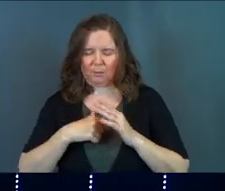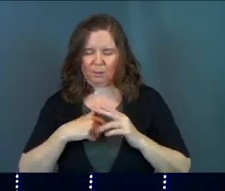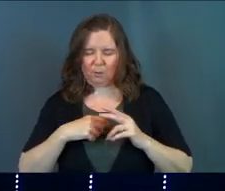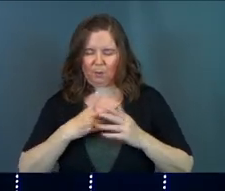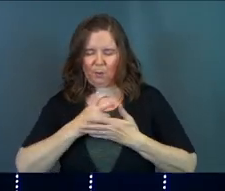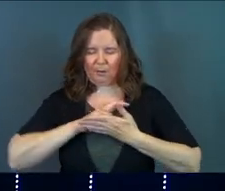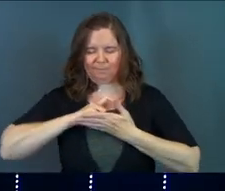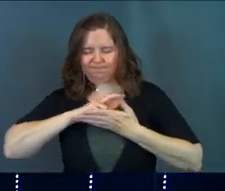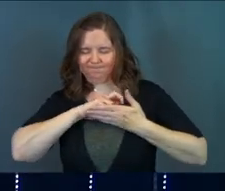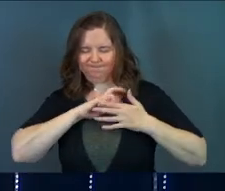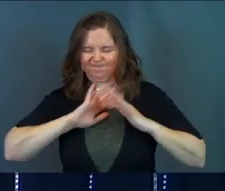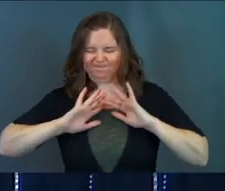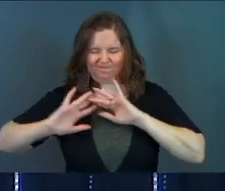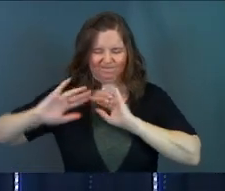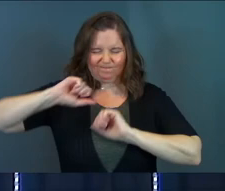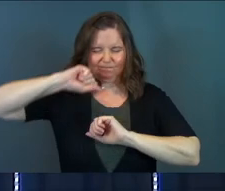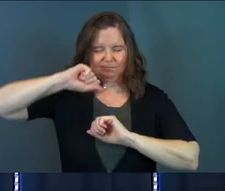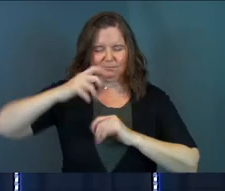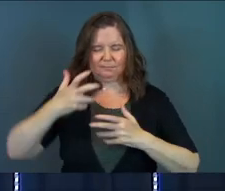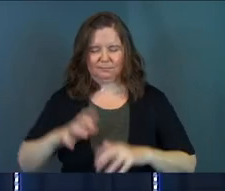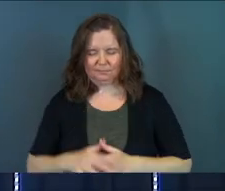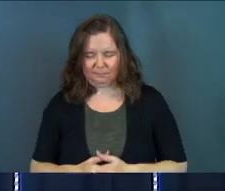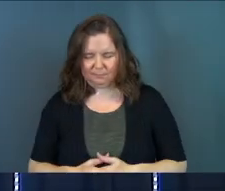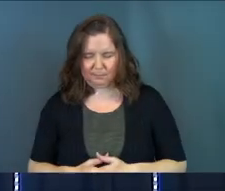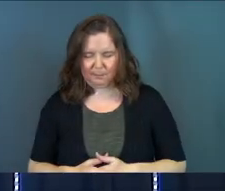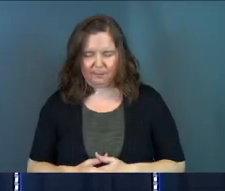to wiggle right off that surgery table.